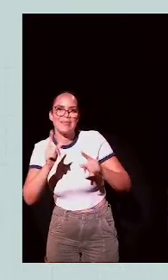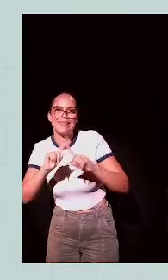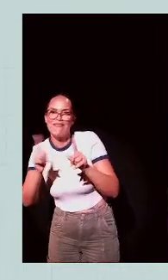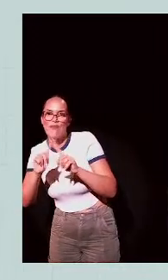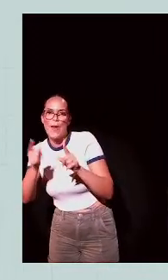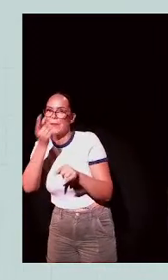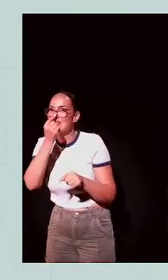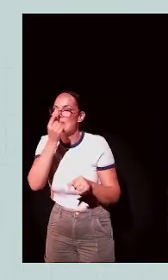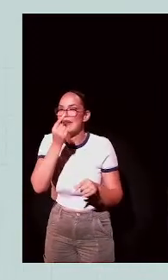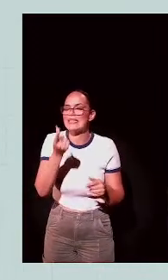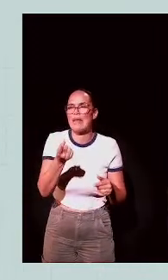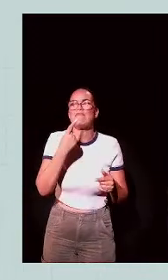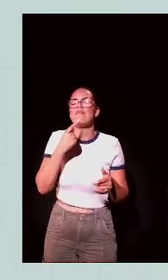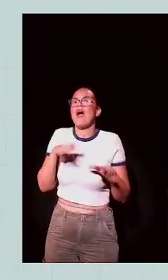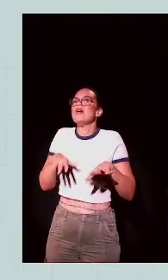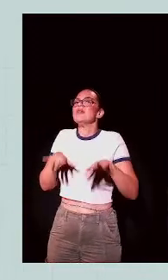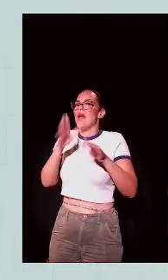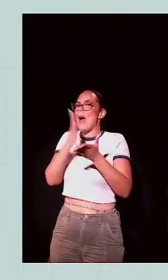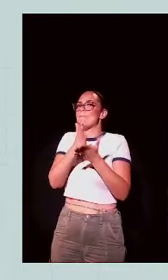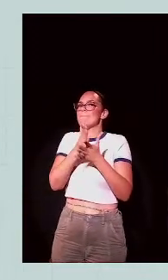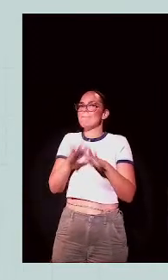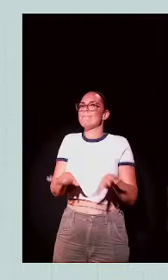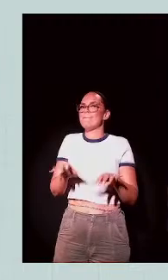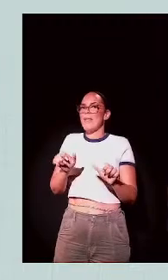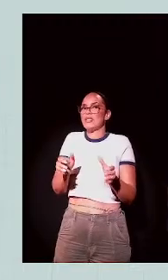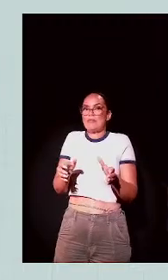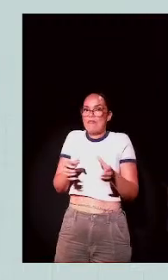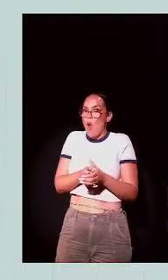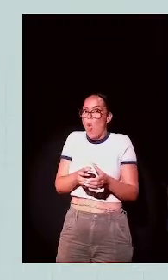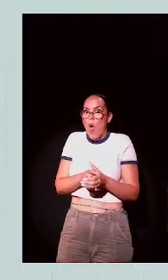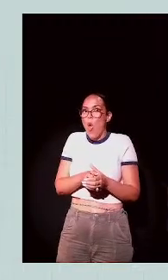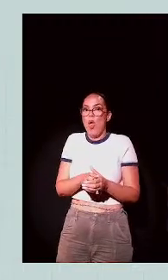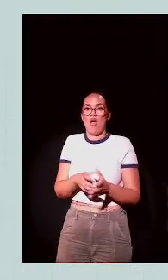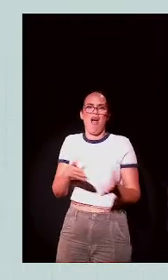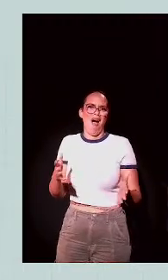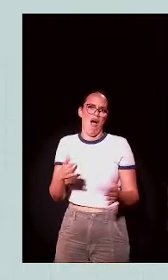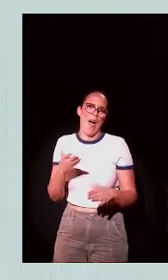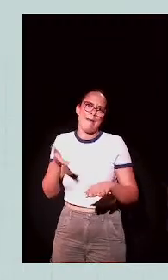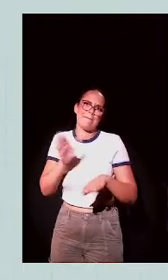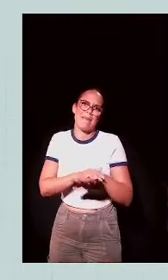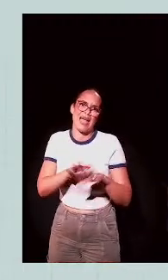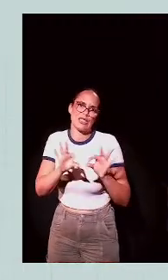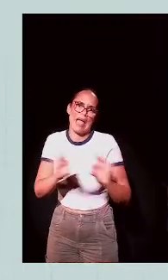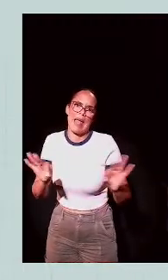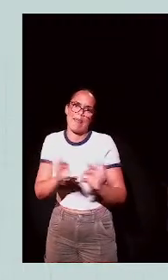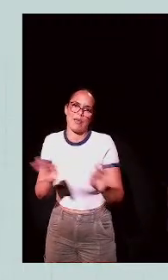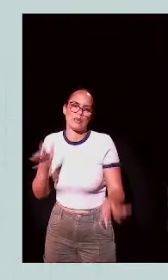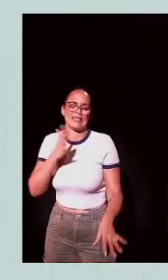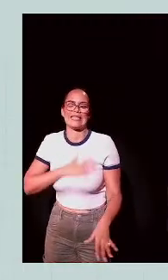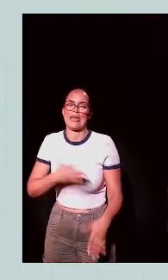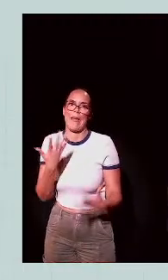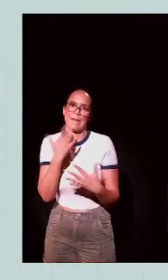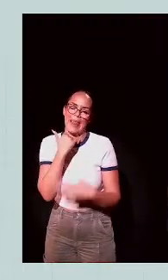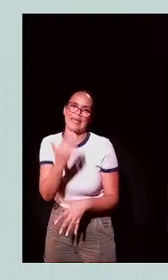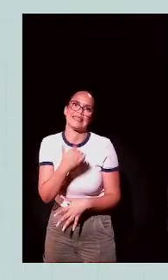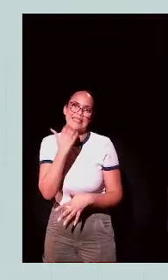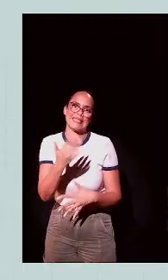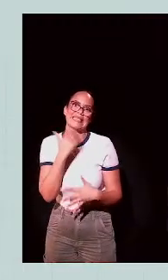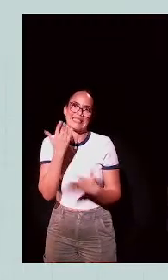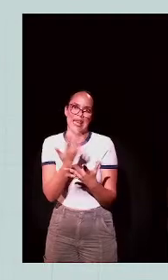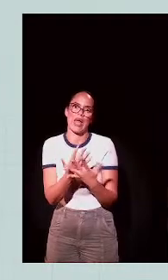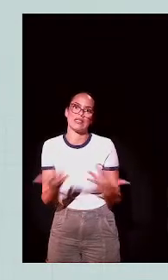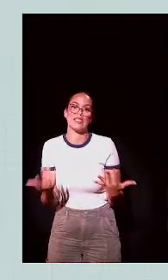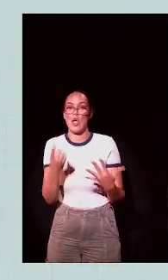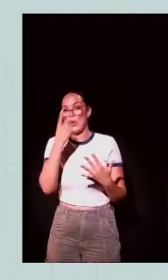possibilities. But yeah, I definitely start small. You can never have enough patch cables. stackable ones